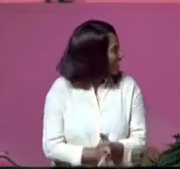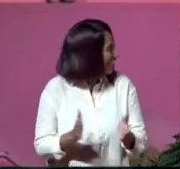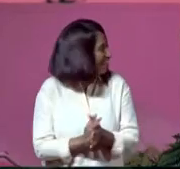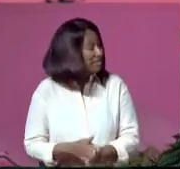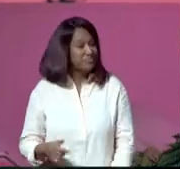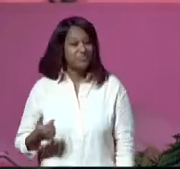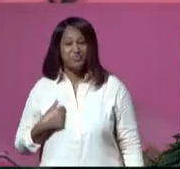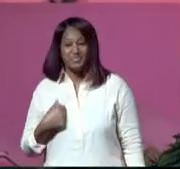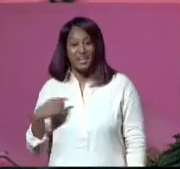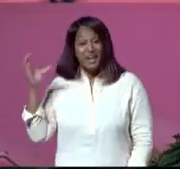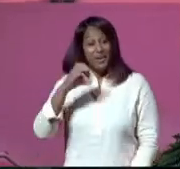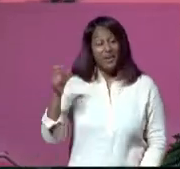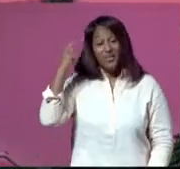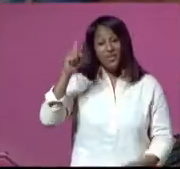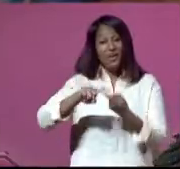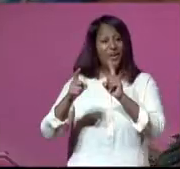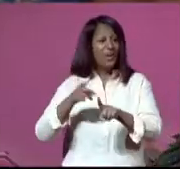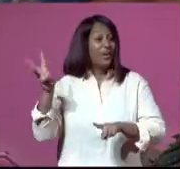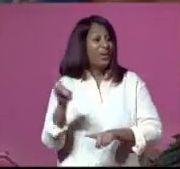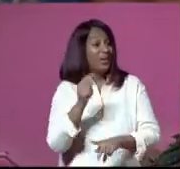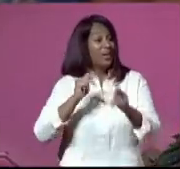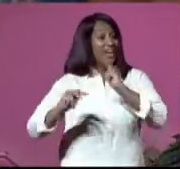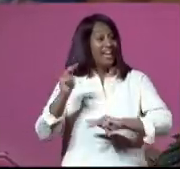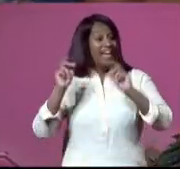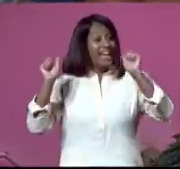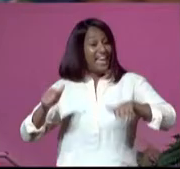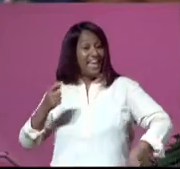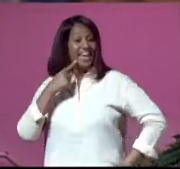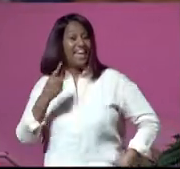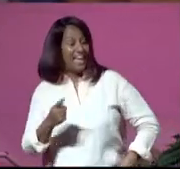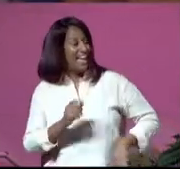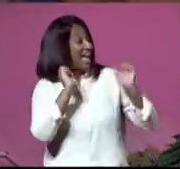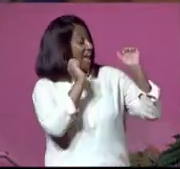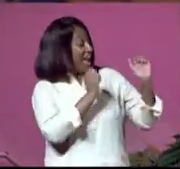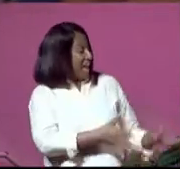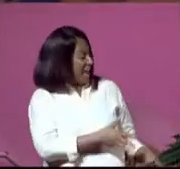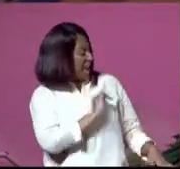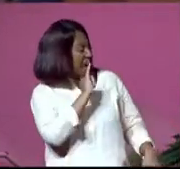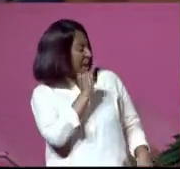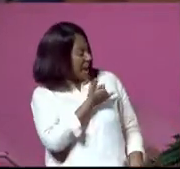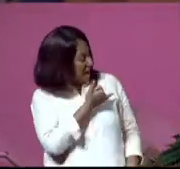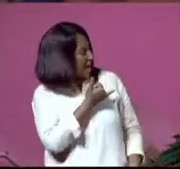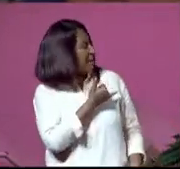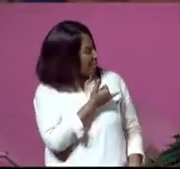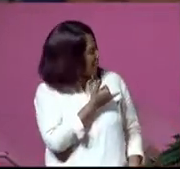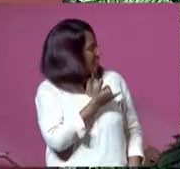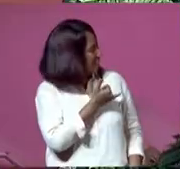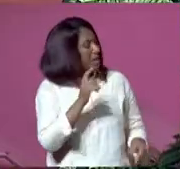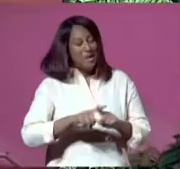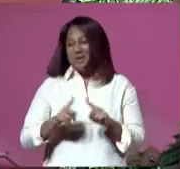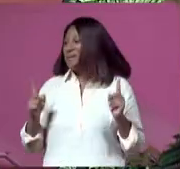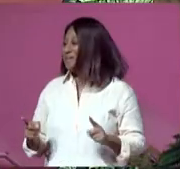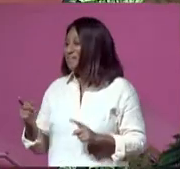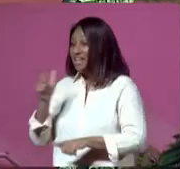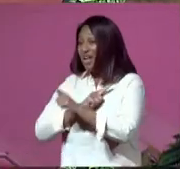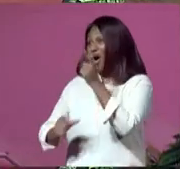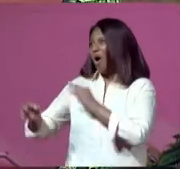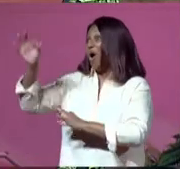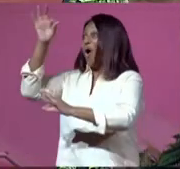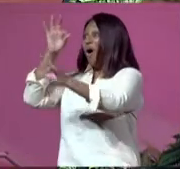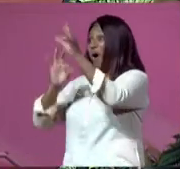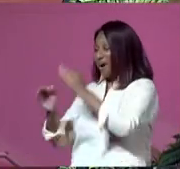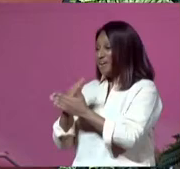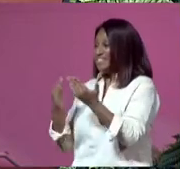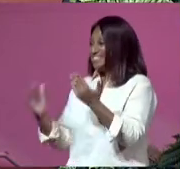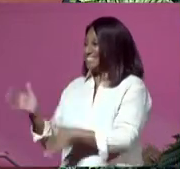I'm looking for the Friendship Whisper who can say, I left my water pot, but the Lord replaced it with